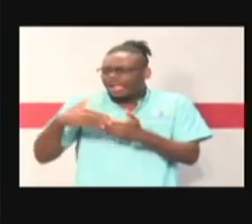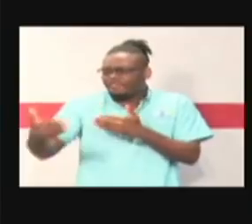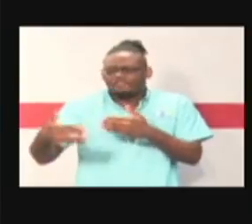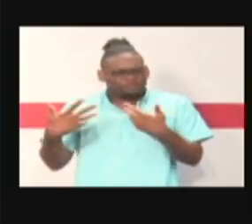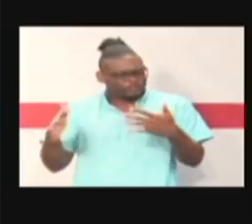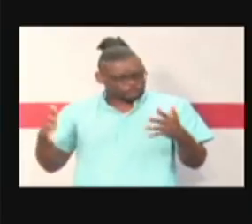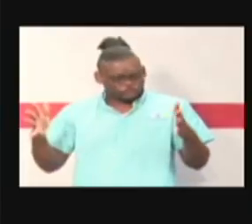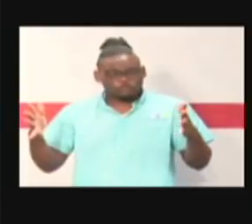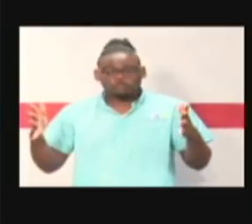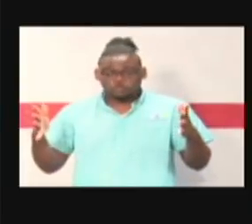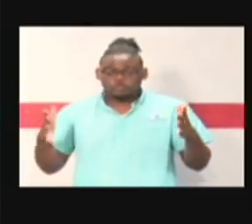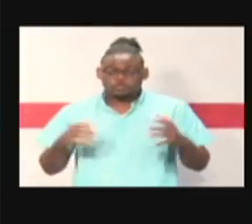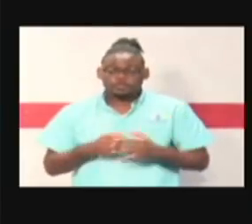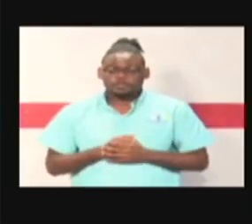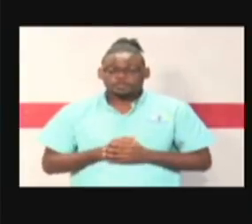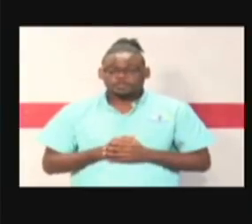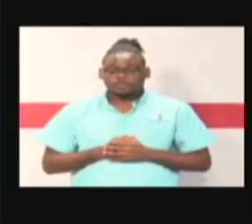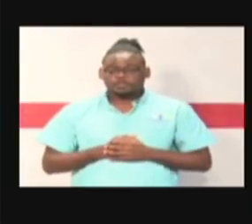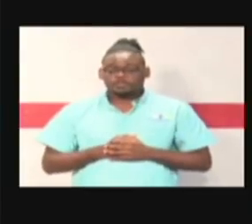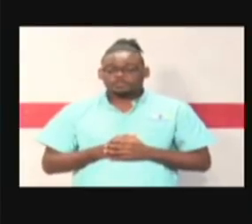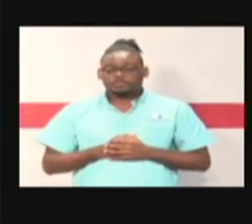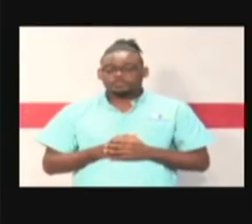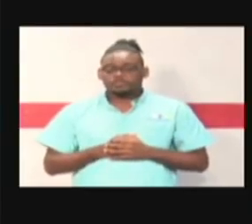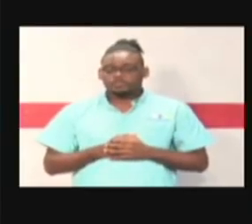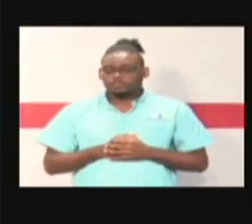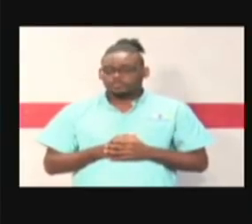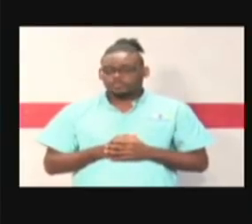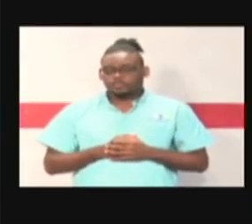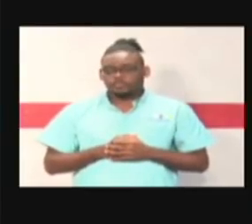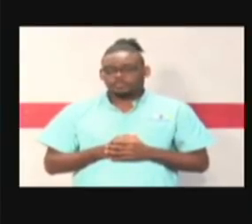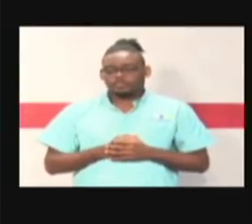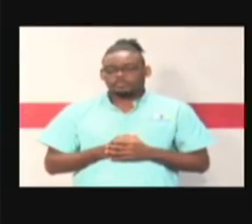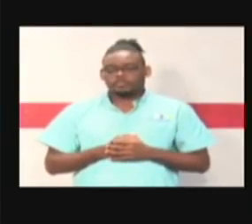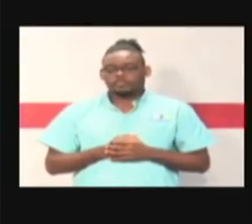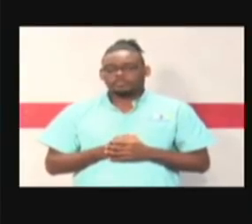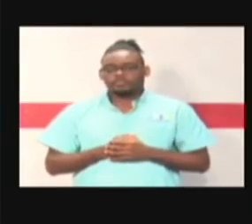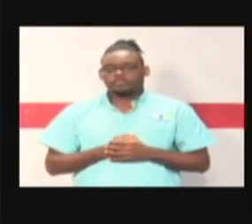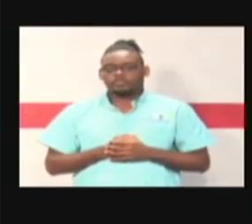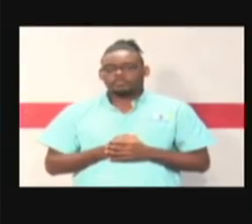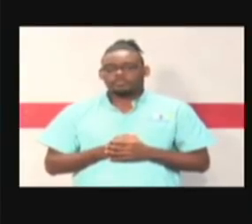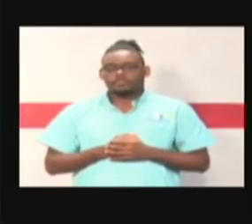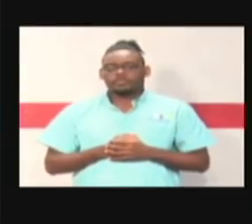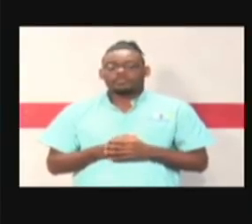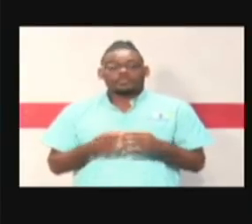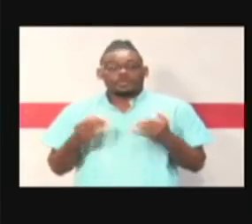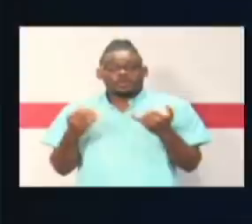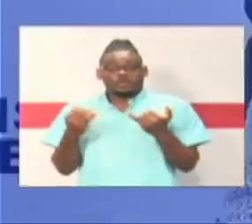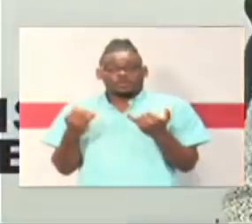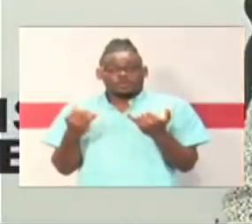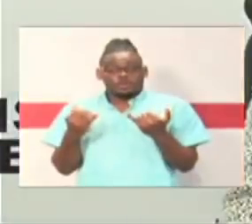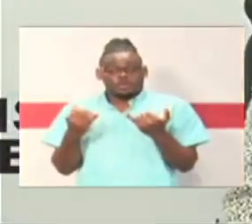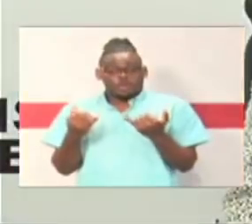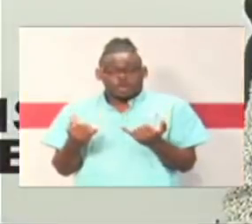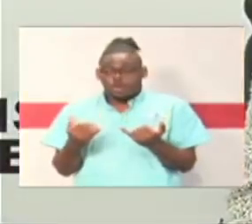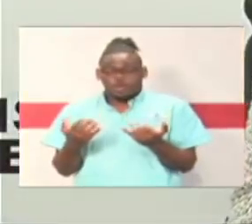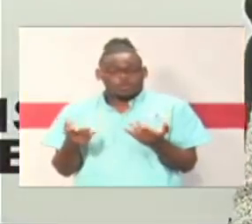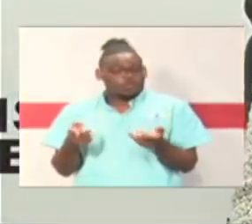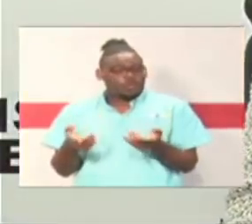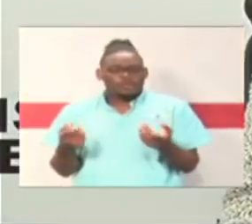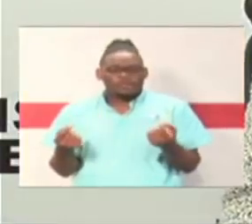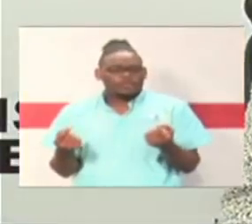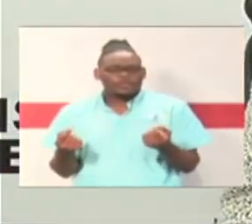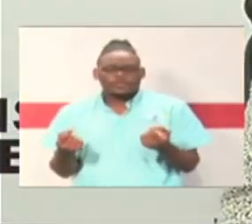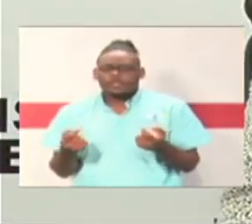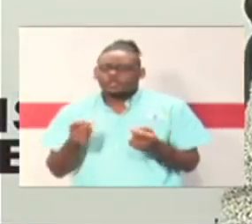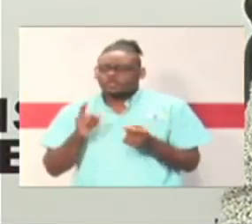are currently available to the population. I'd like to now move on to the summary